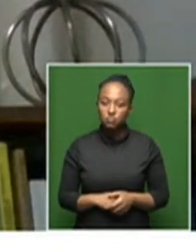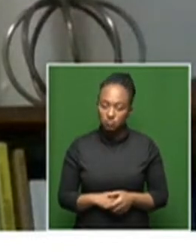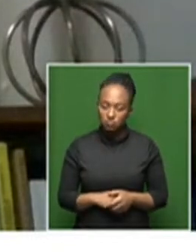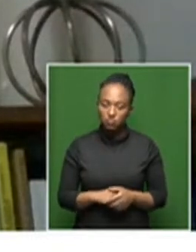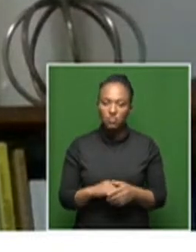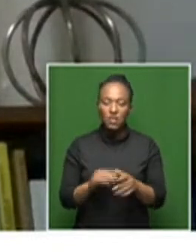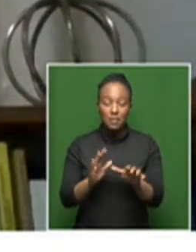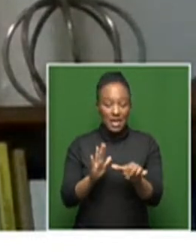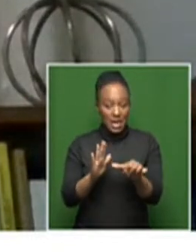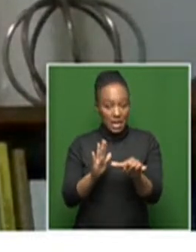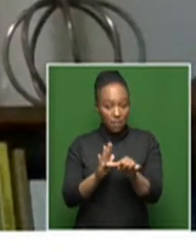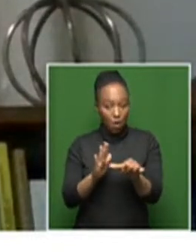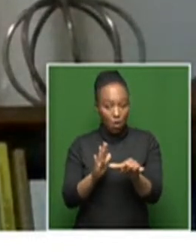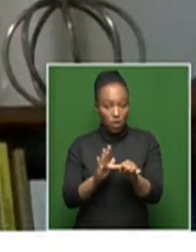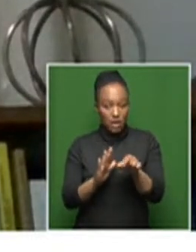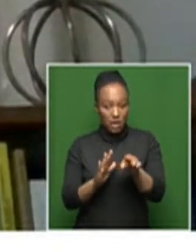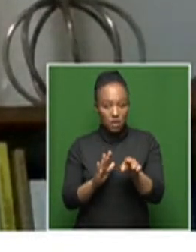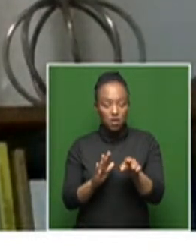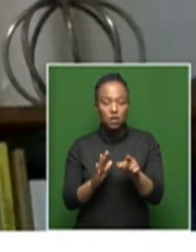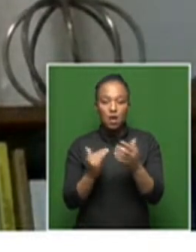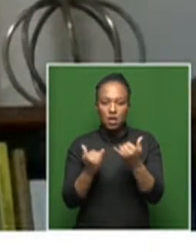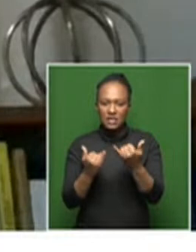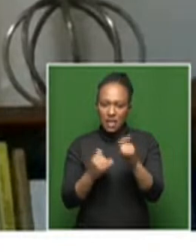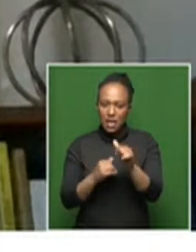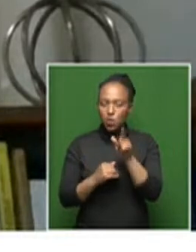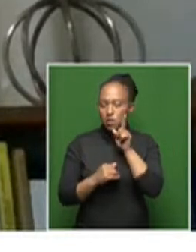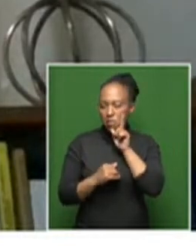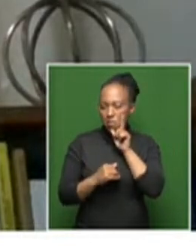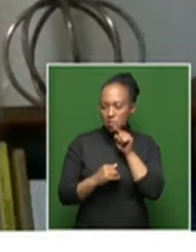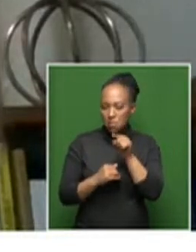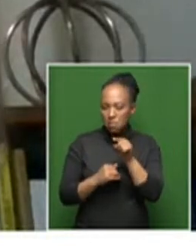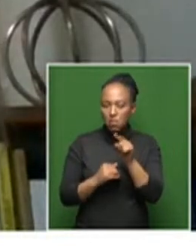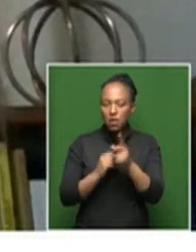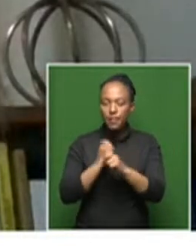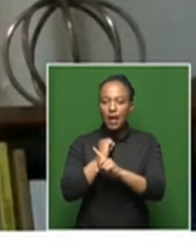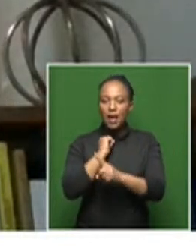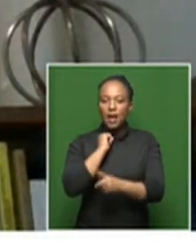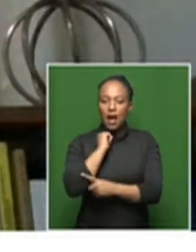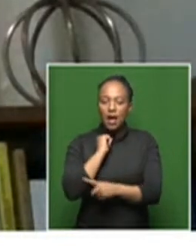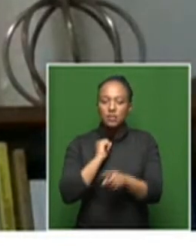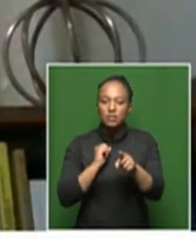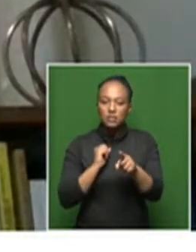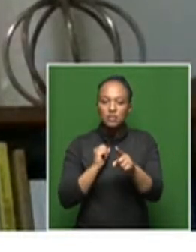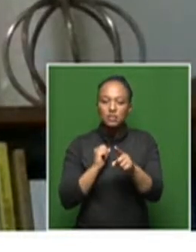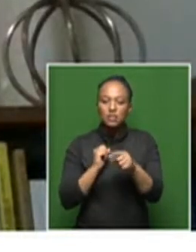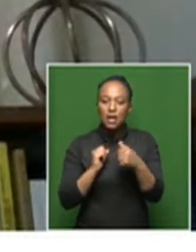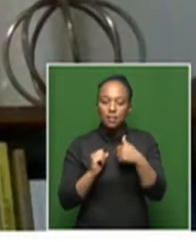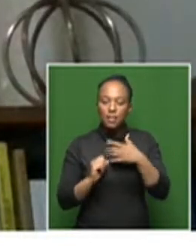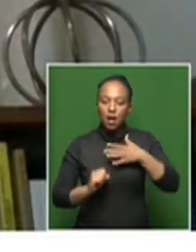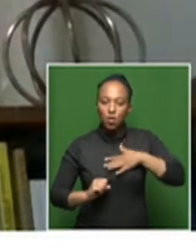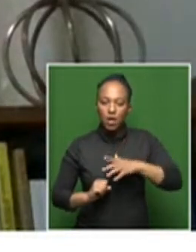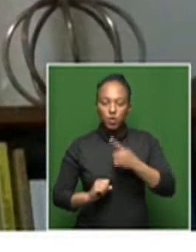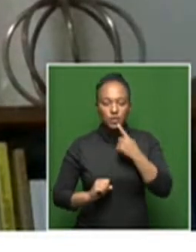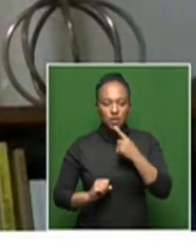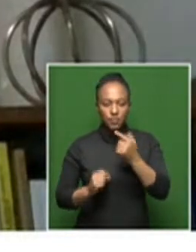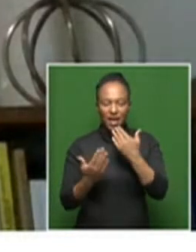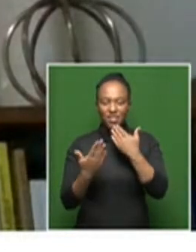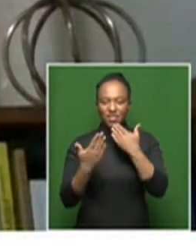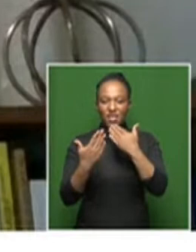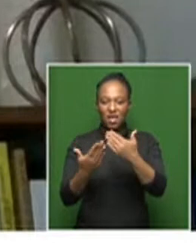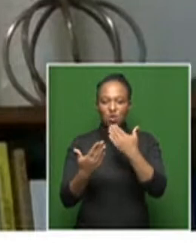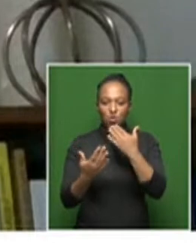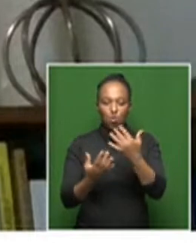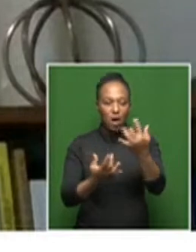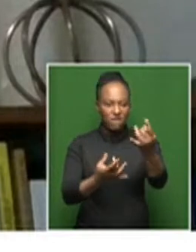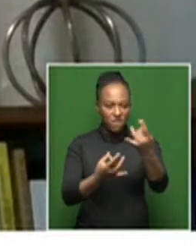just the key issues that we are looking at. The last point that I want to make is just to say thank you for all the feedback that